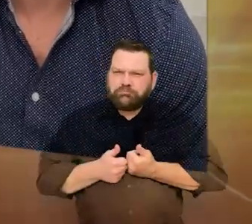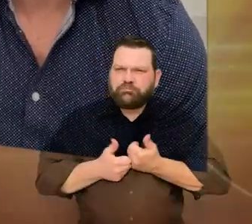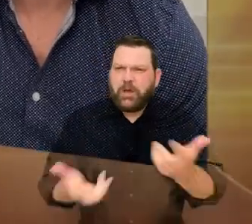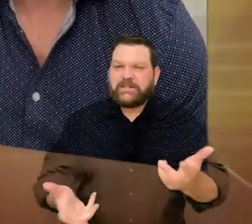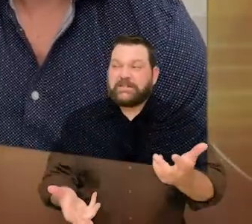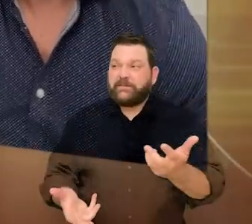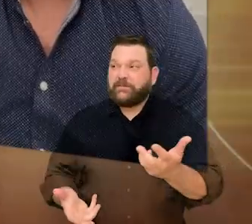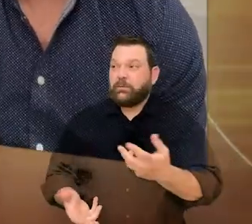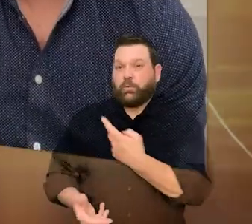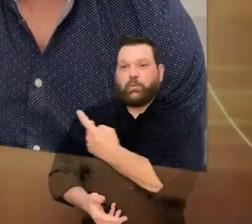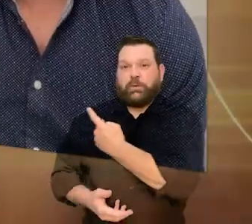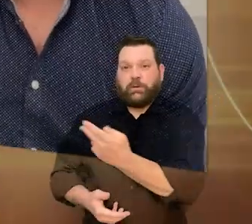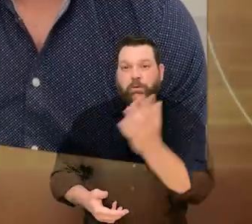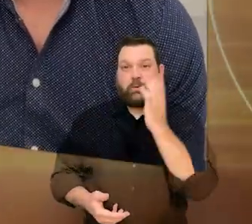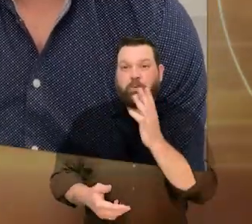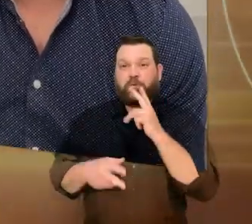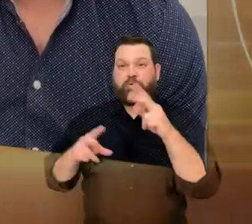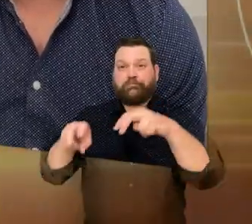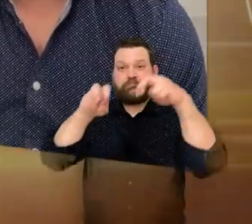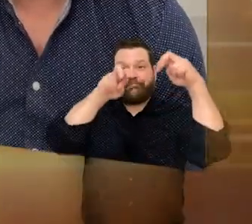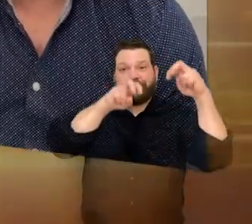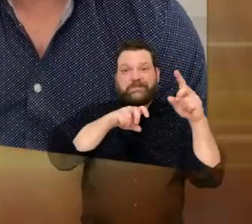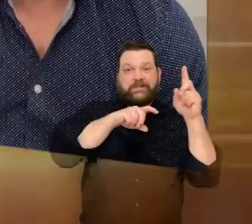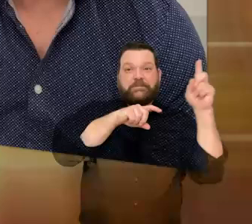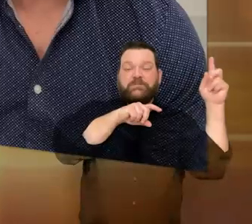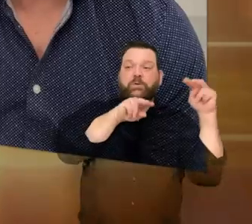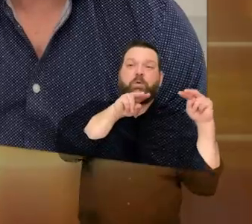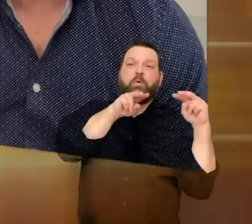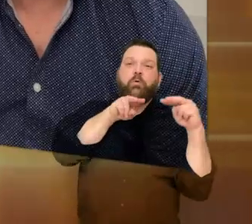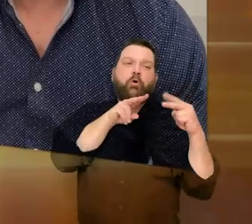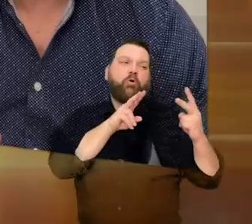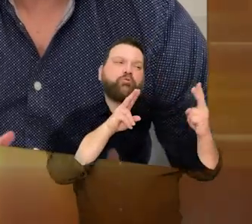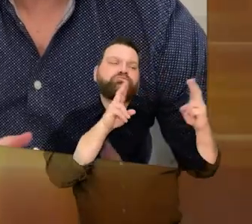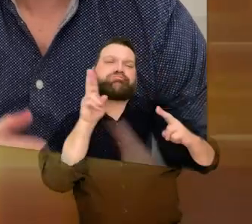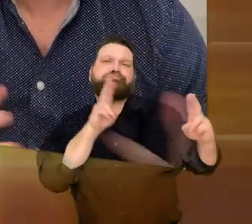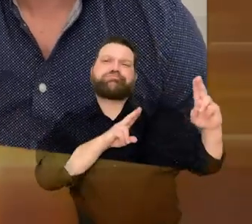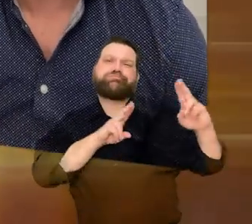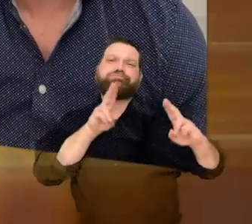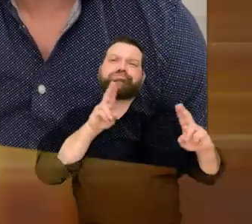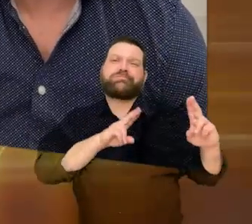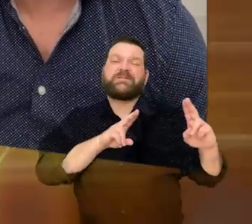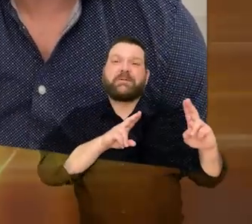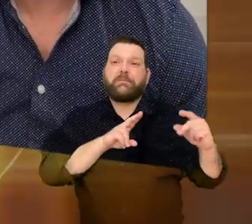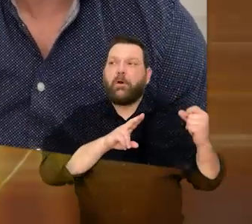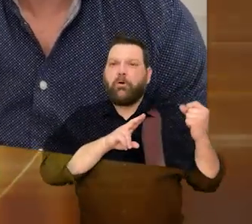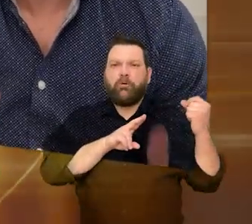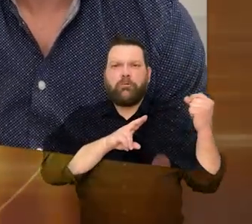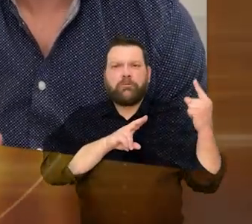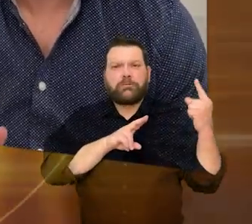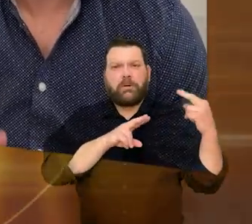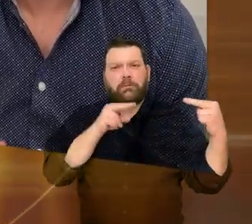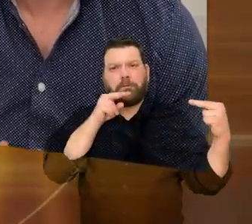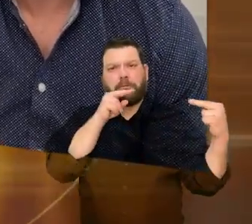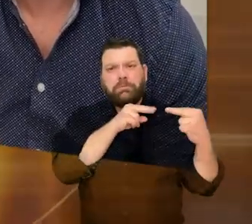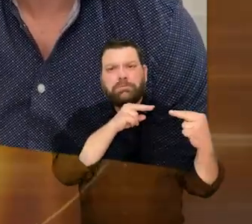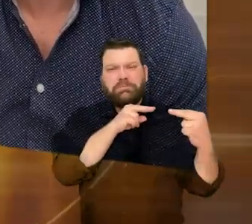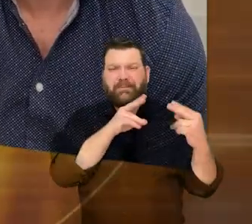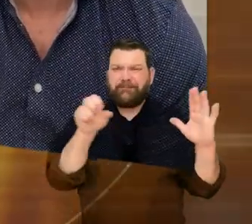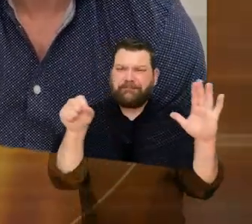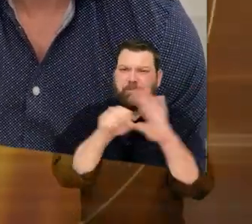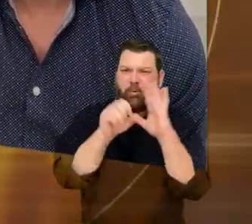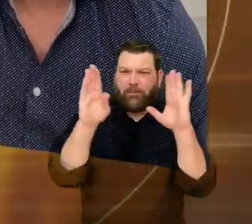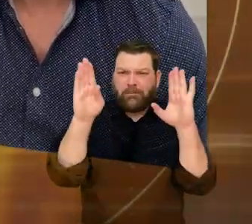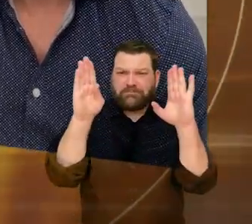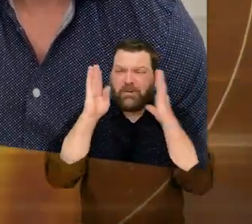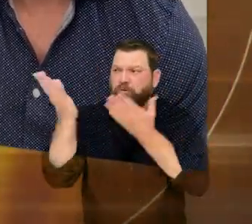stories. She was so incredibly present when you spoke with her. Nothing else was important. You had her full and undivided